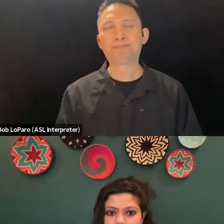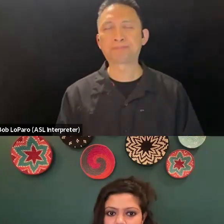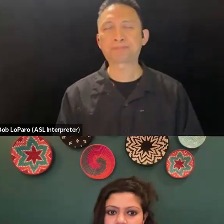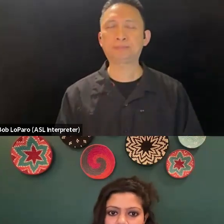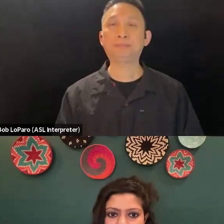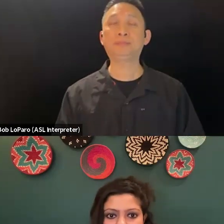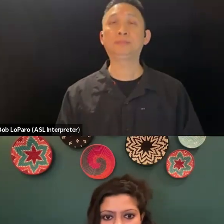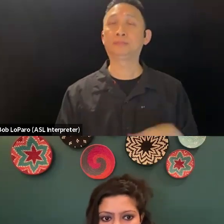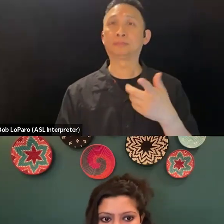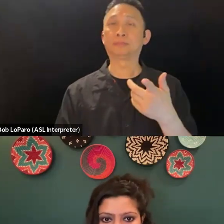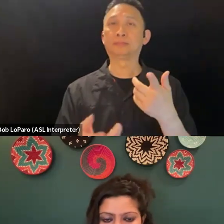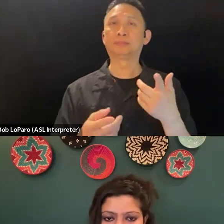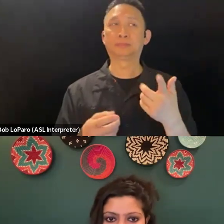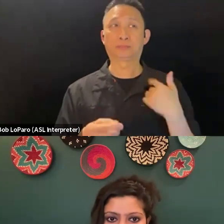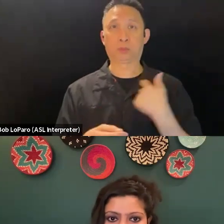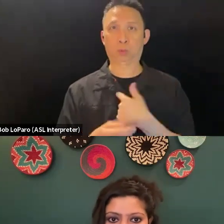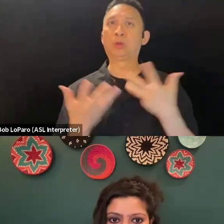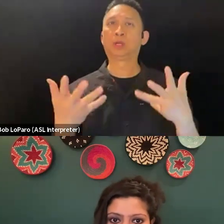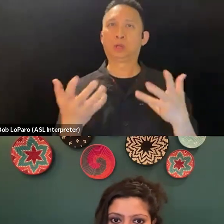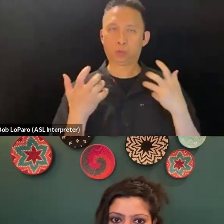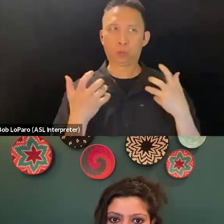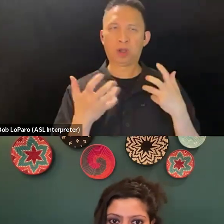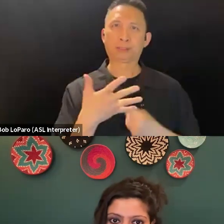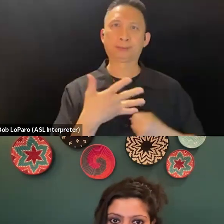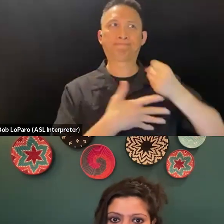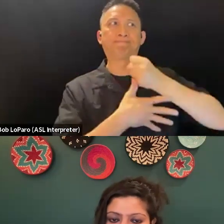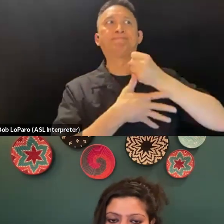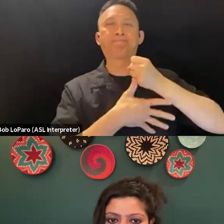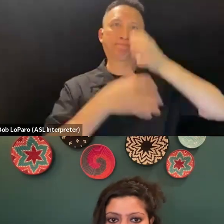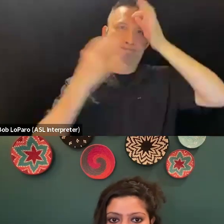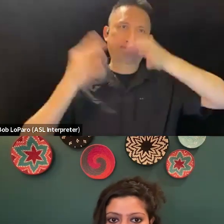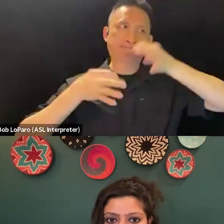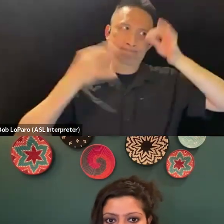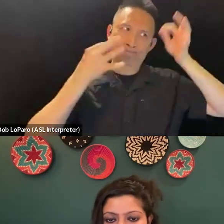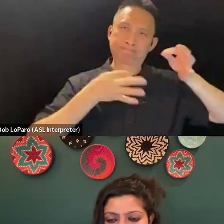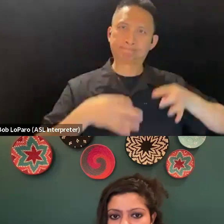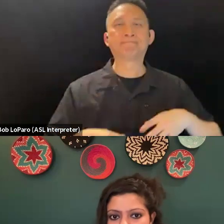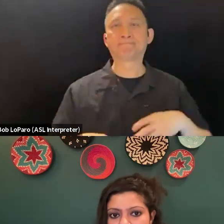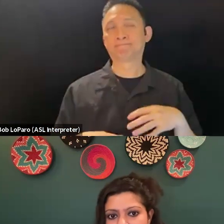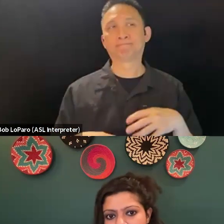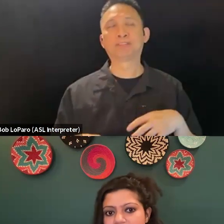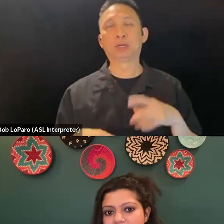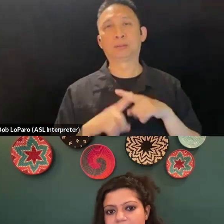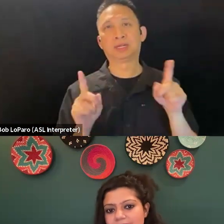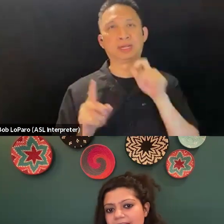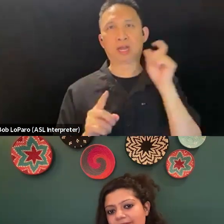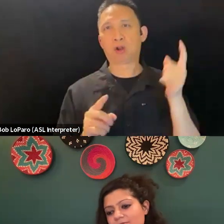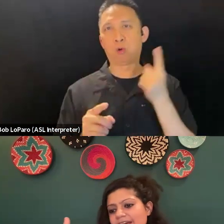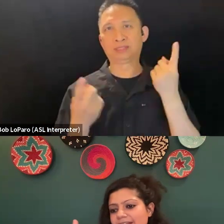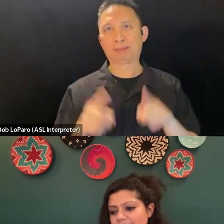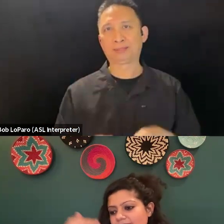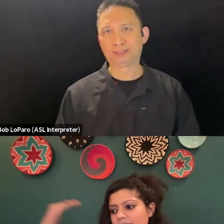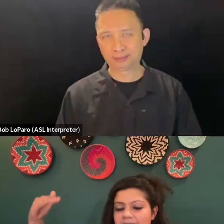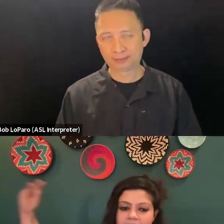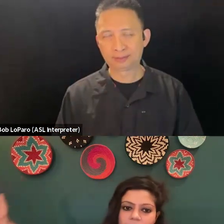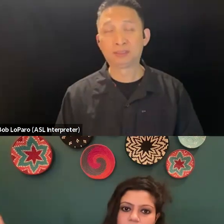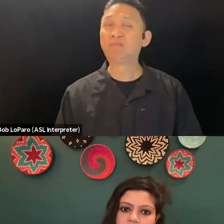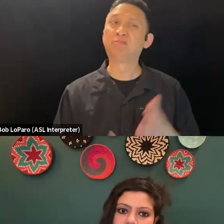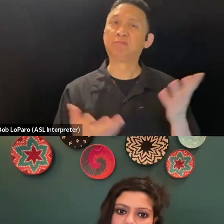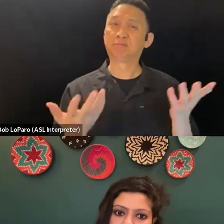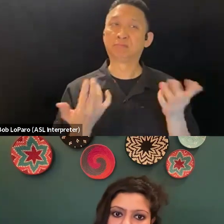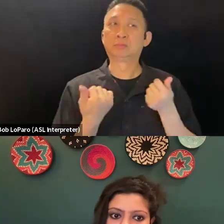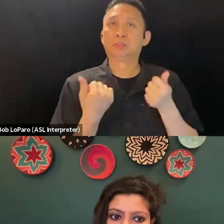think, was a complete, and I just, that wasn't for me, because what happens is then it's very stopgap, right? You run out of money, then